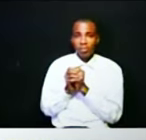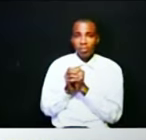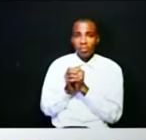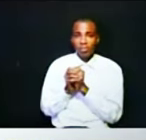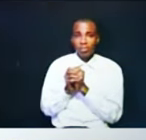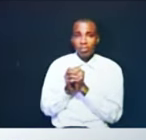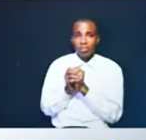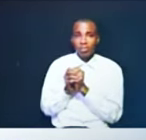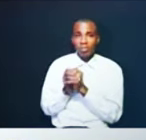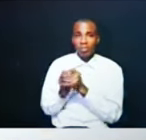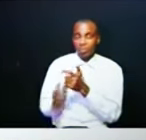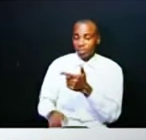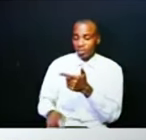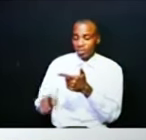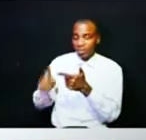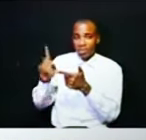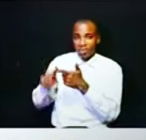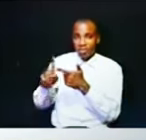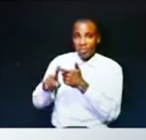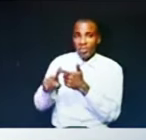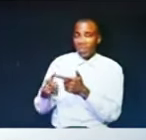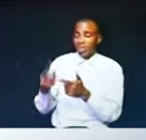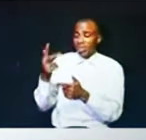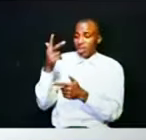Three U.S. Senators.